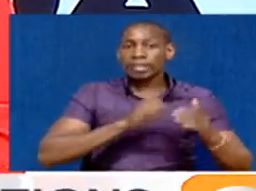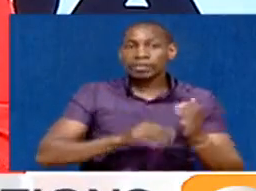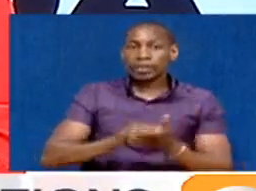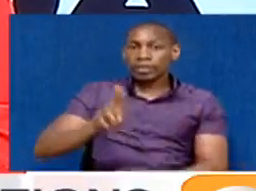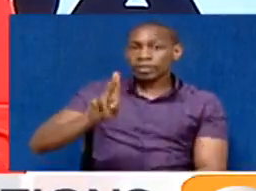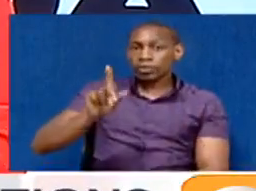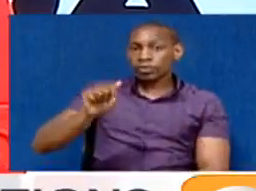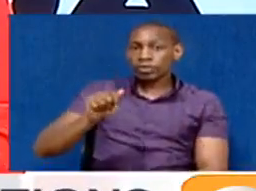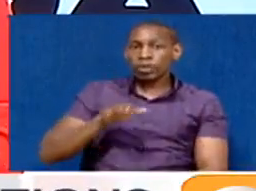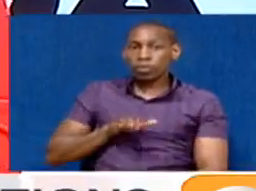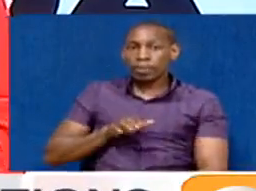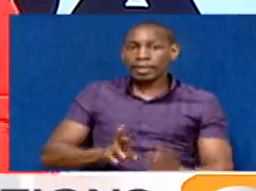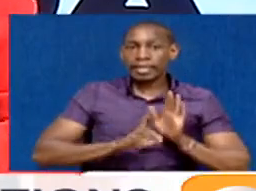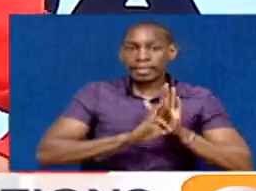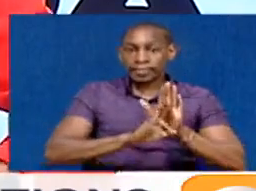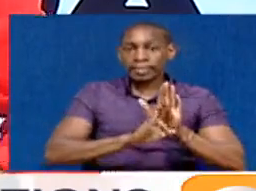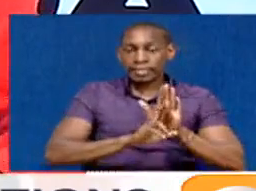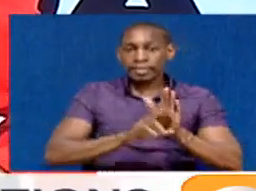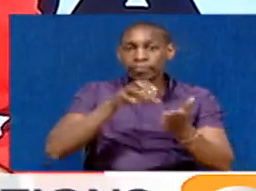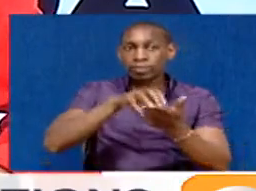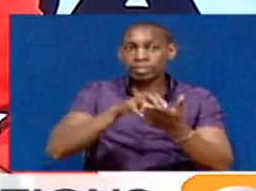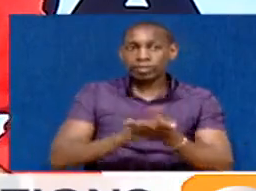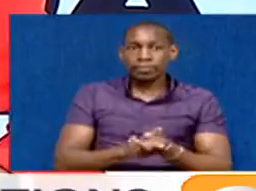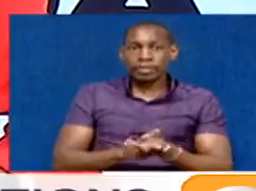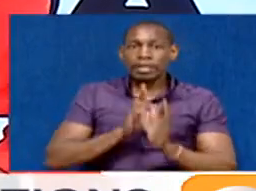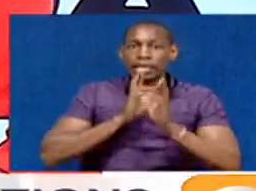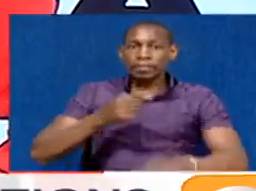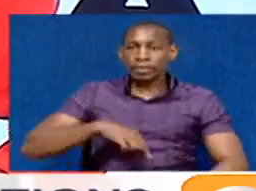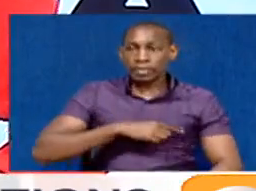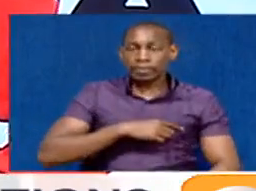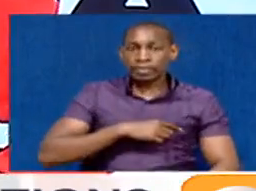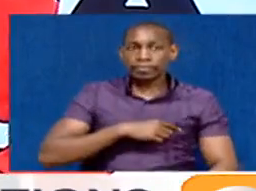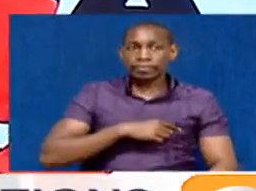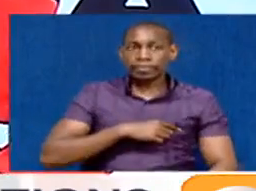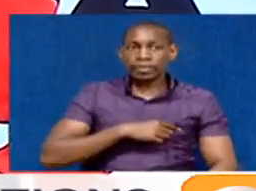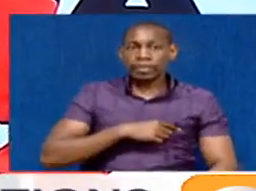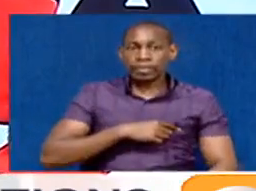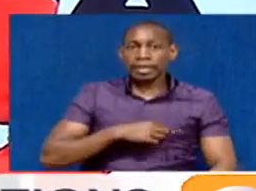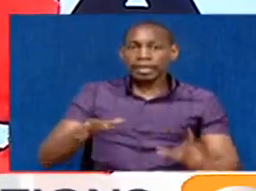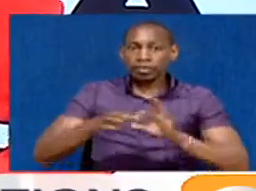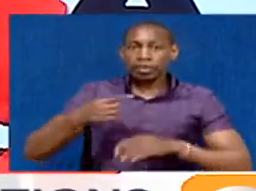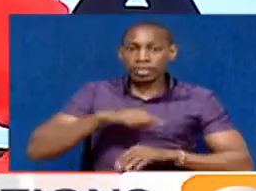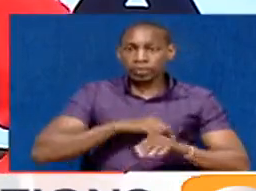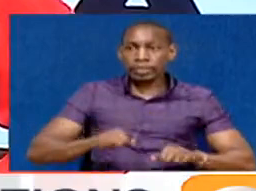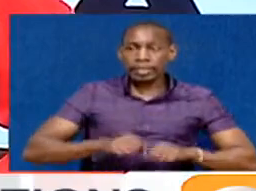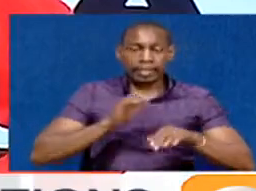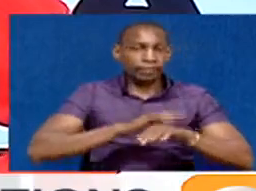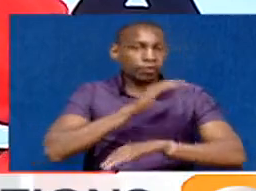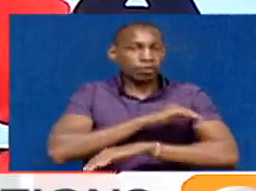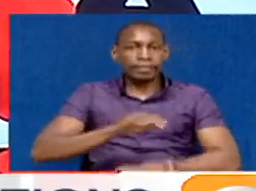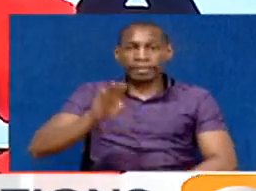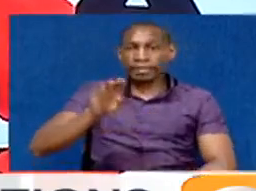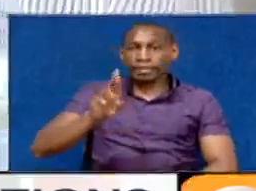the UDA woman representative ticket. Brenda Wanga is on that beat and joins us live. Good